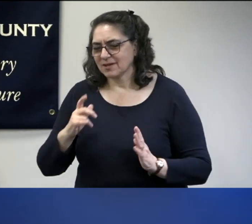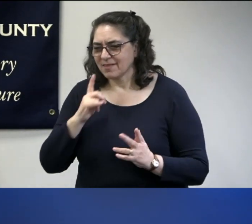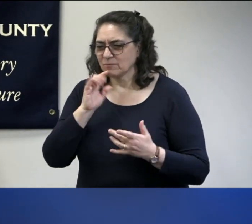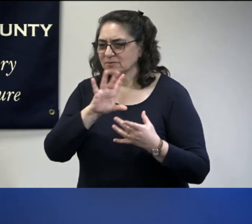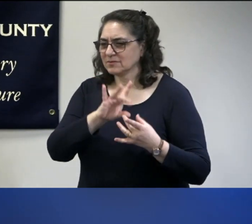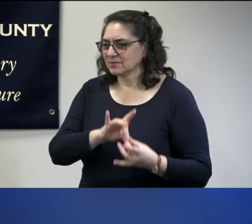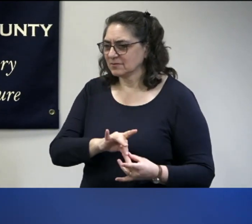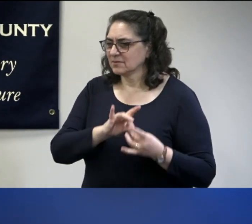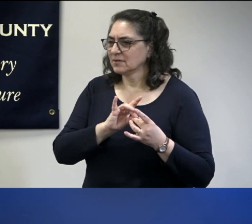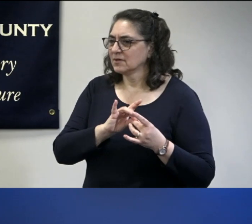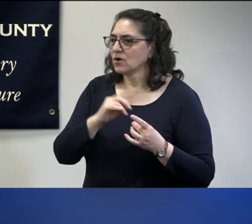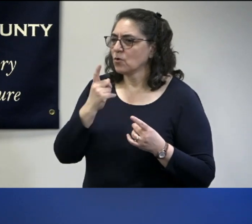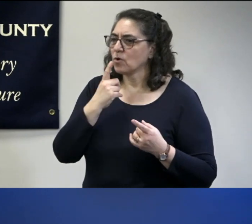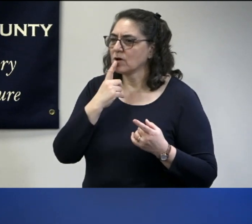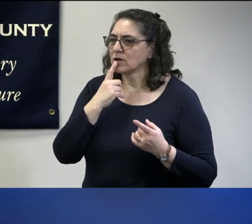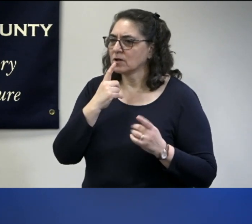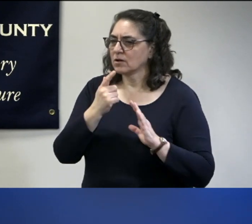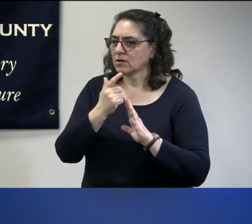that we're introducing.